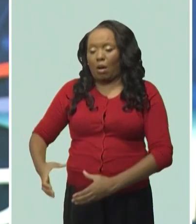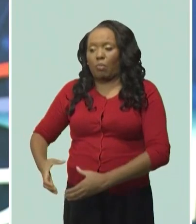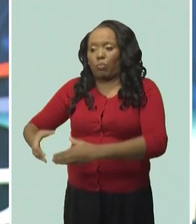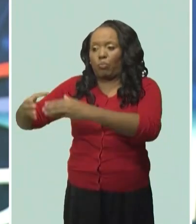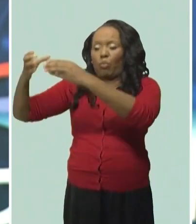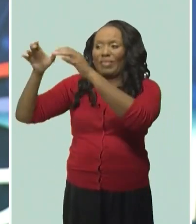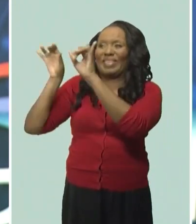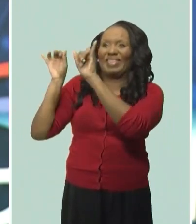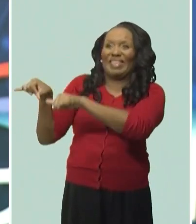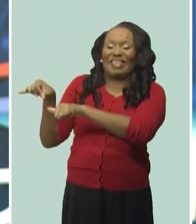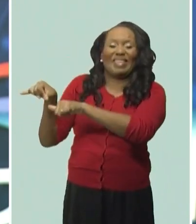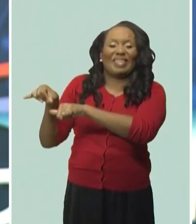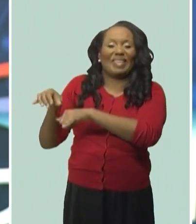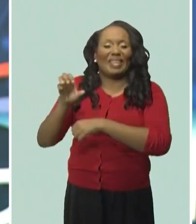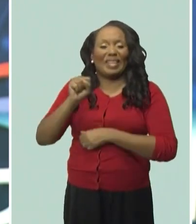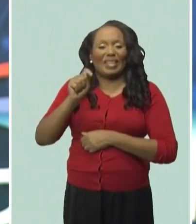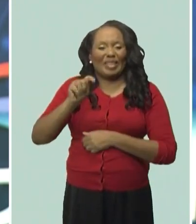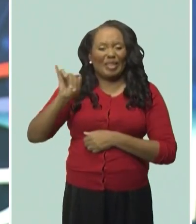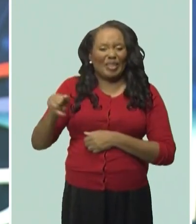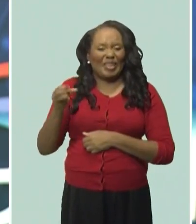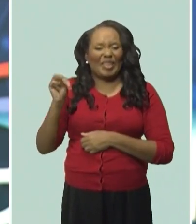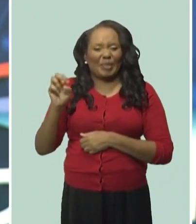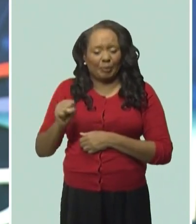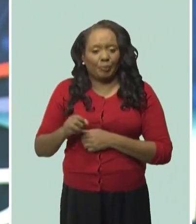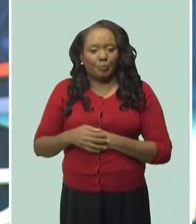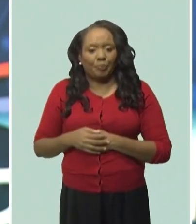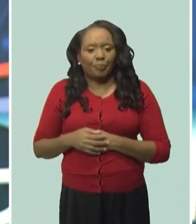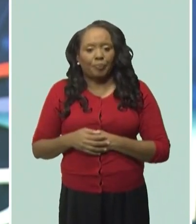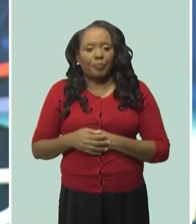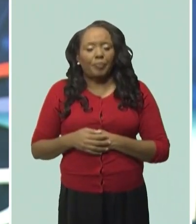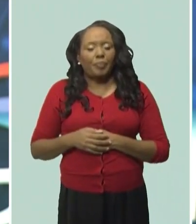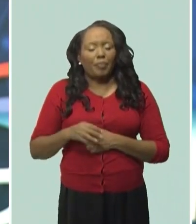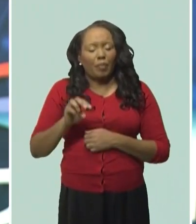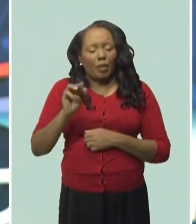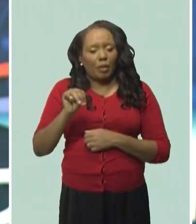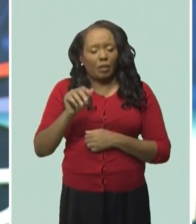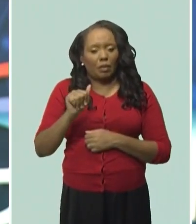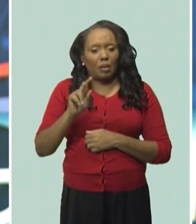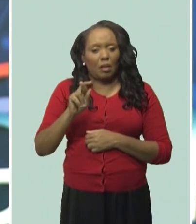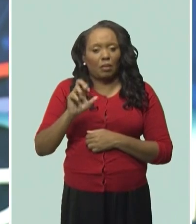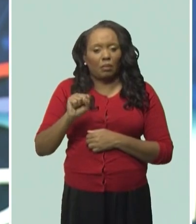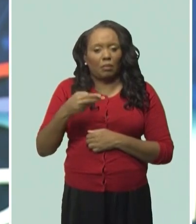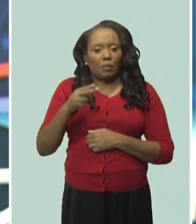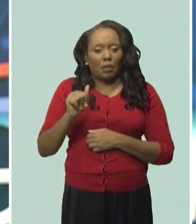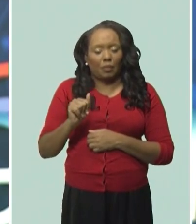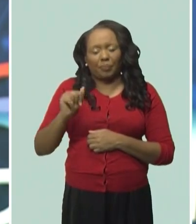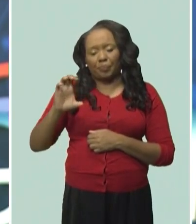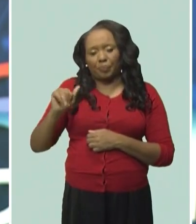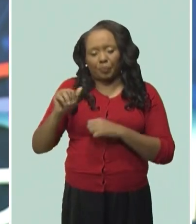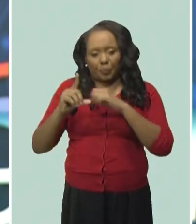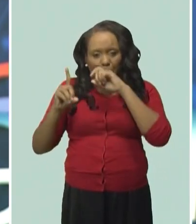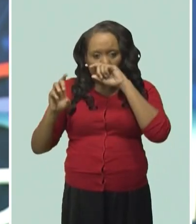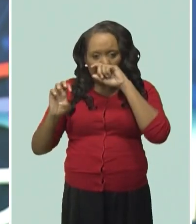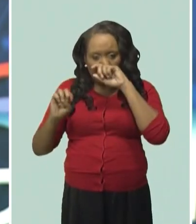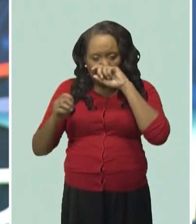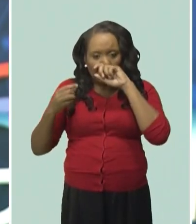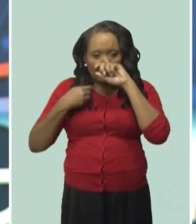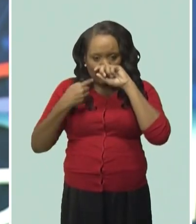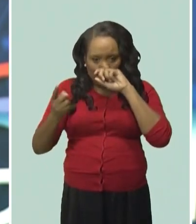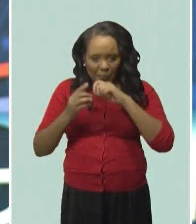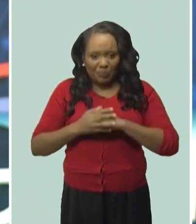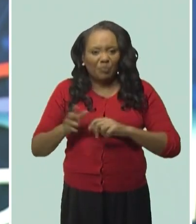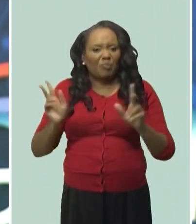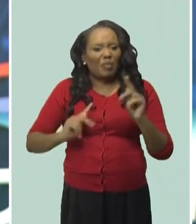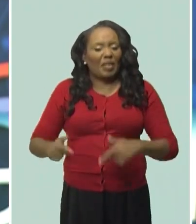of Industry, Innovation, Science and Technology, Marcia Cattle. Her comments came as residents of the area continue to